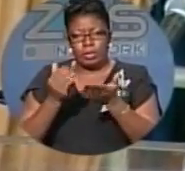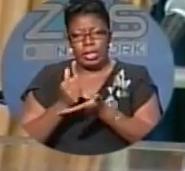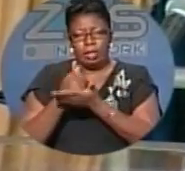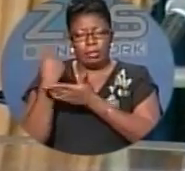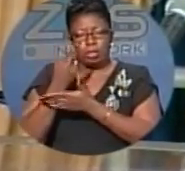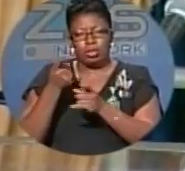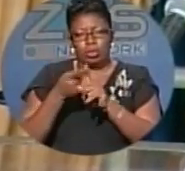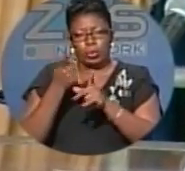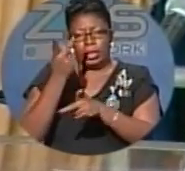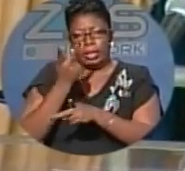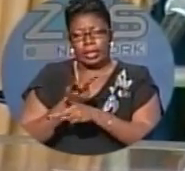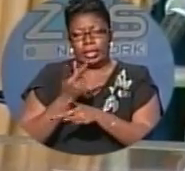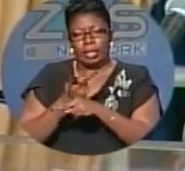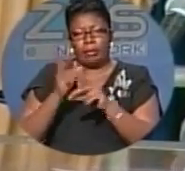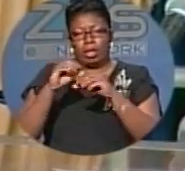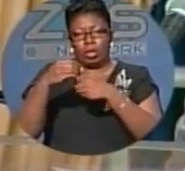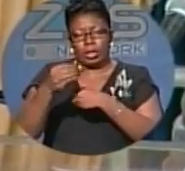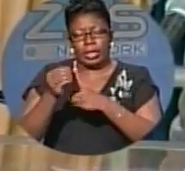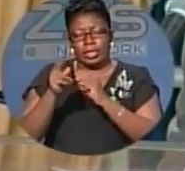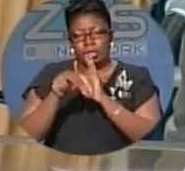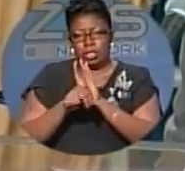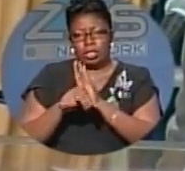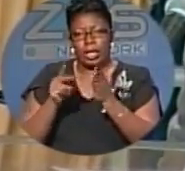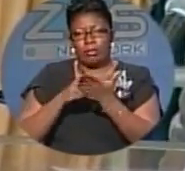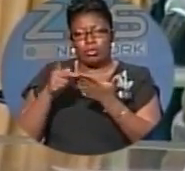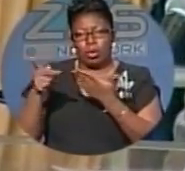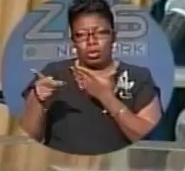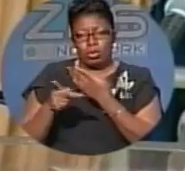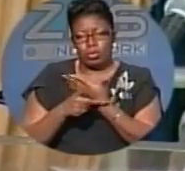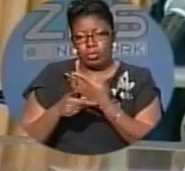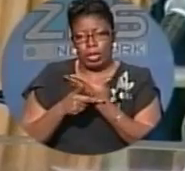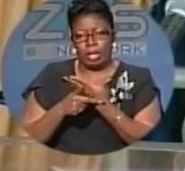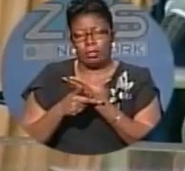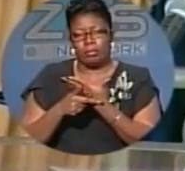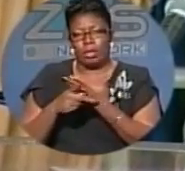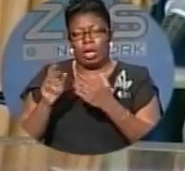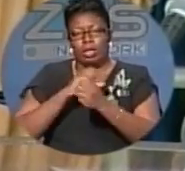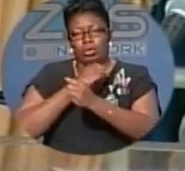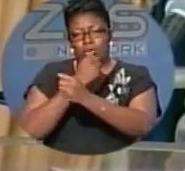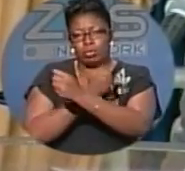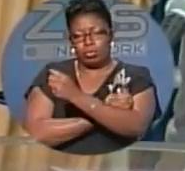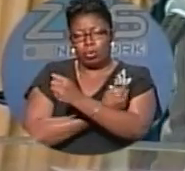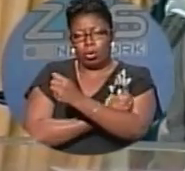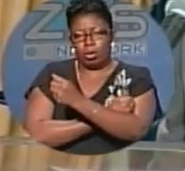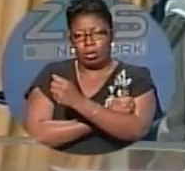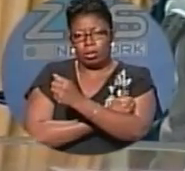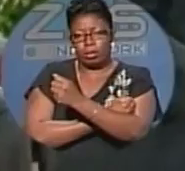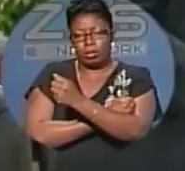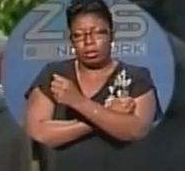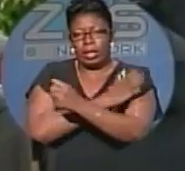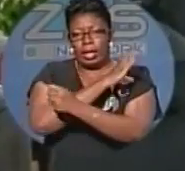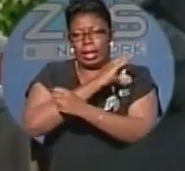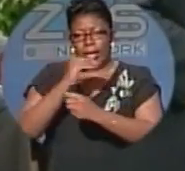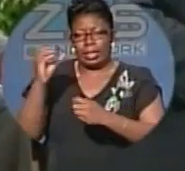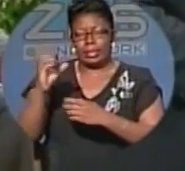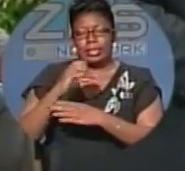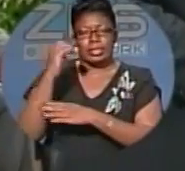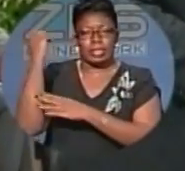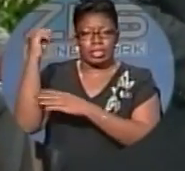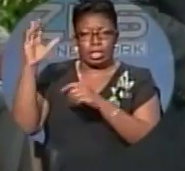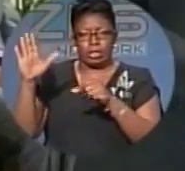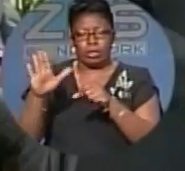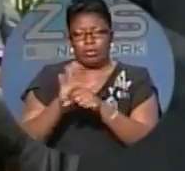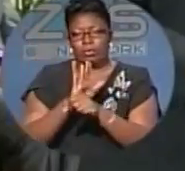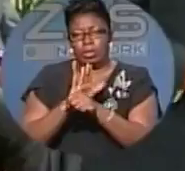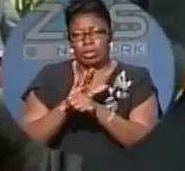our organization and our program vibrant, strong, and successful. The honorees